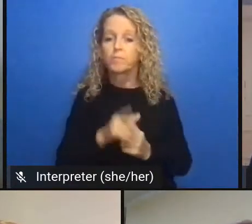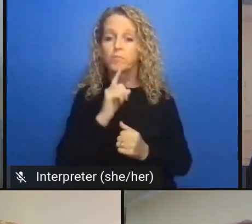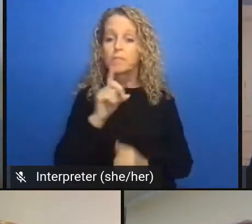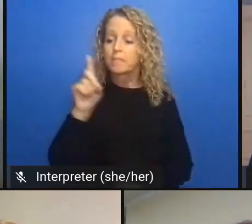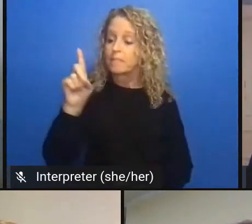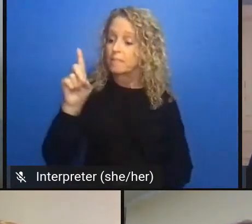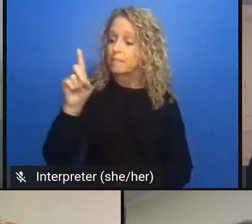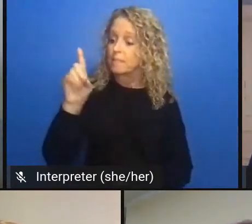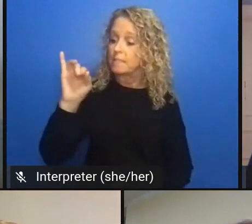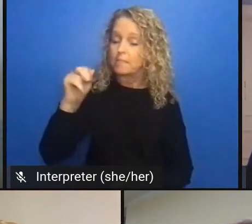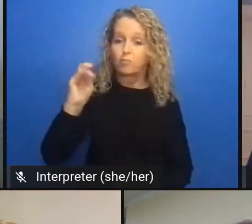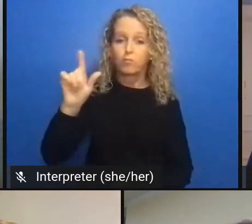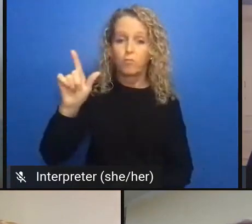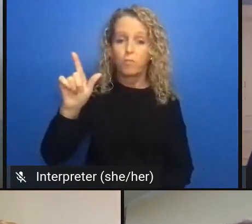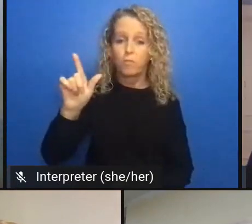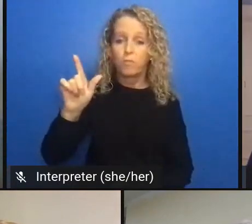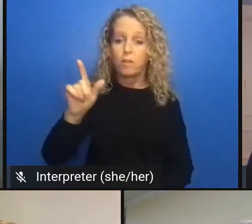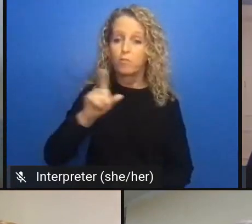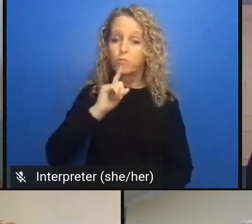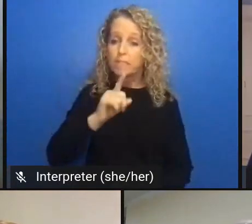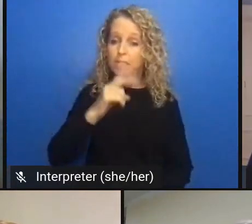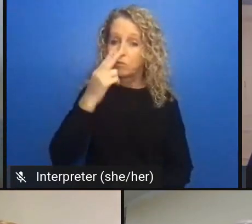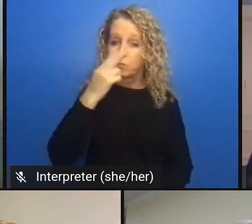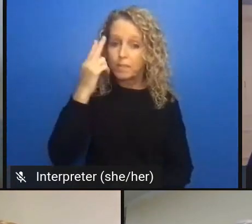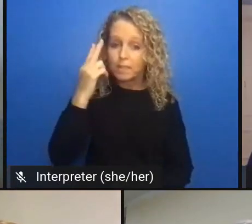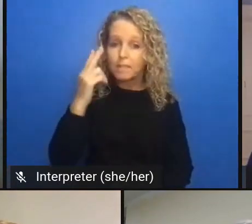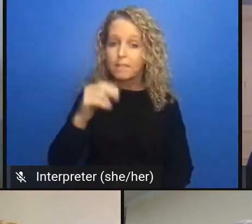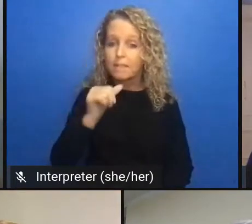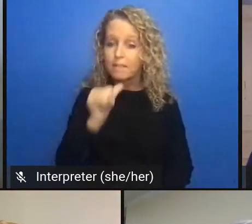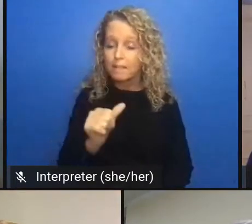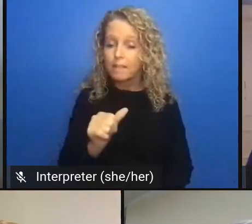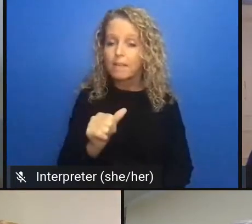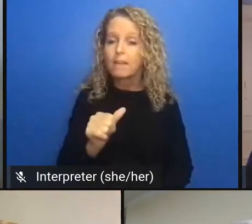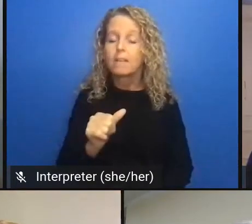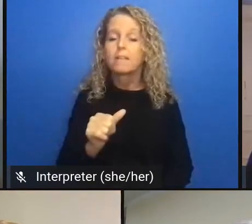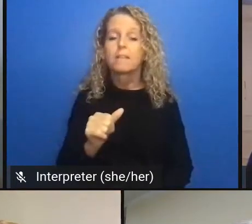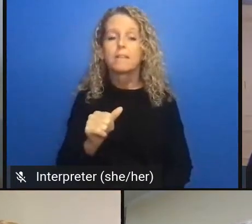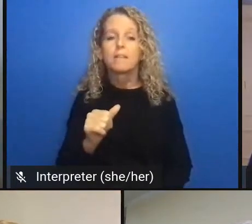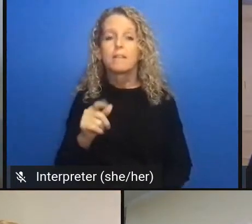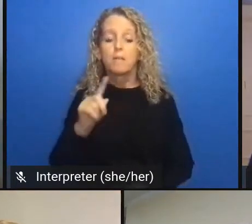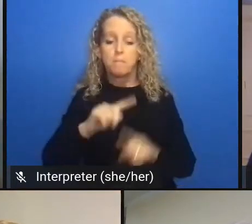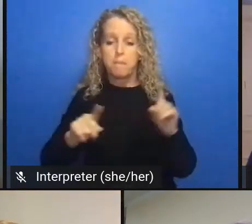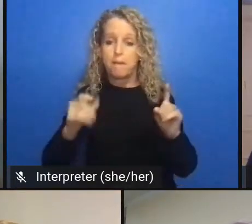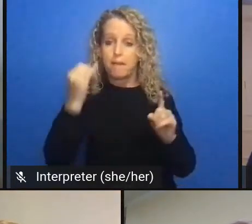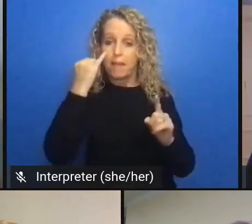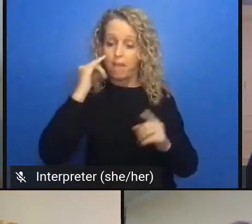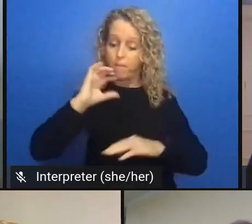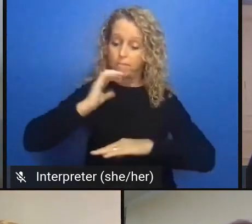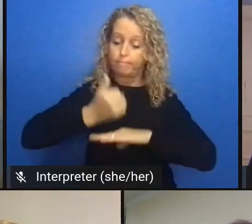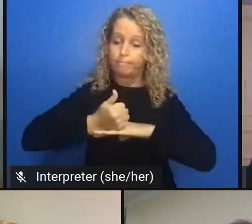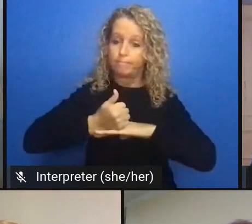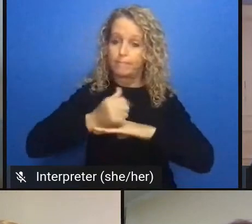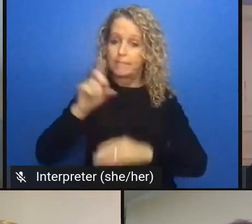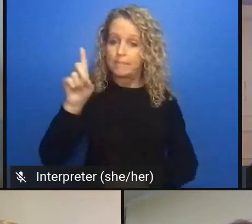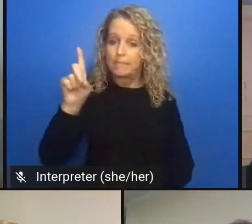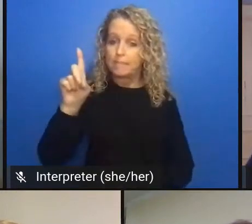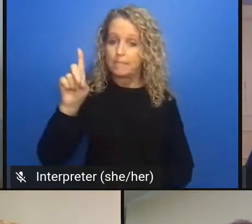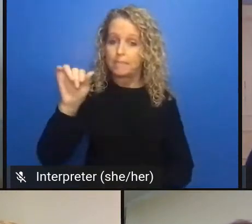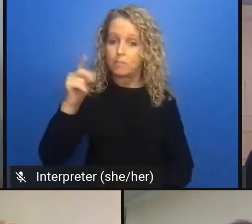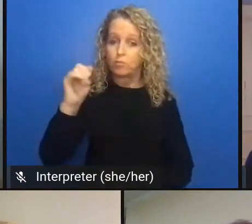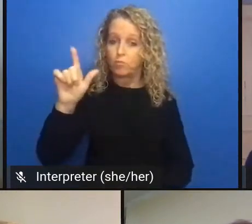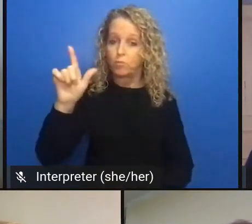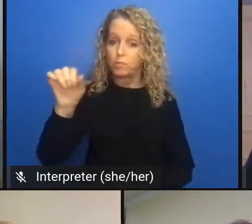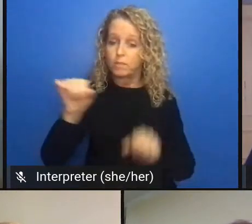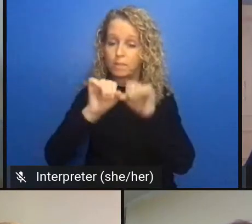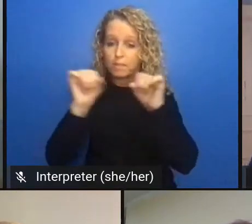It's particularly the case that when you build digital systems, you reflect your value, history,